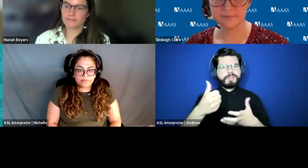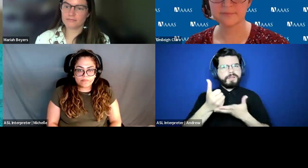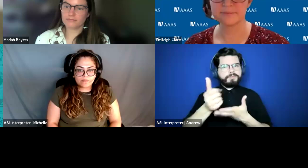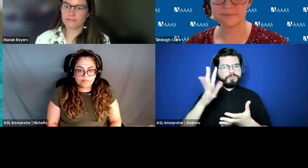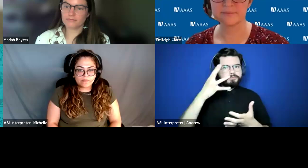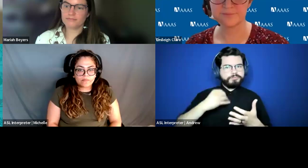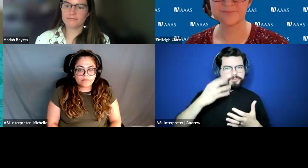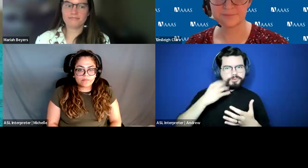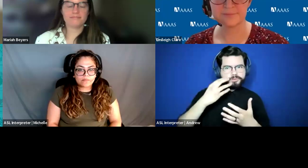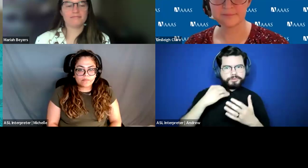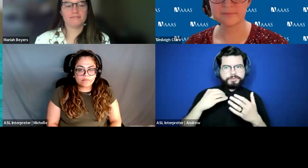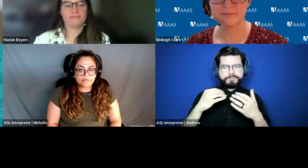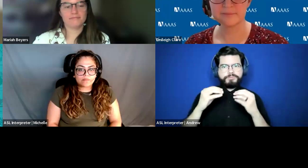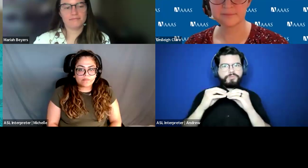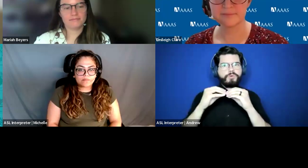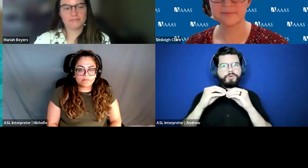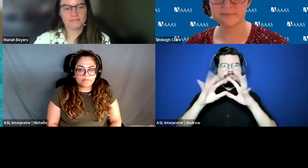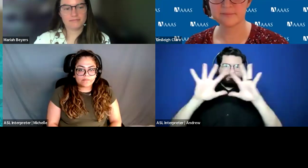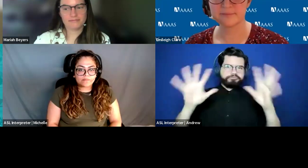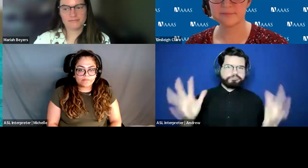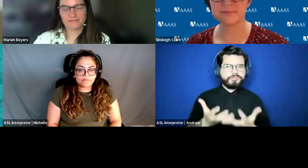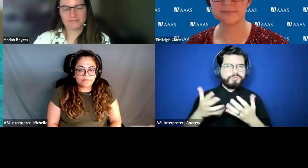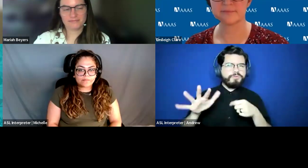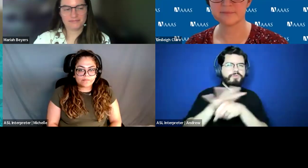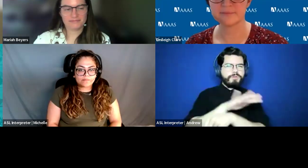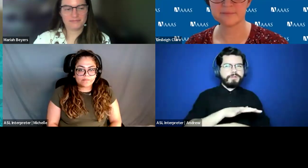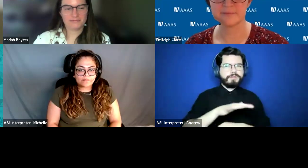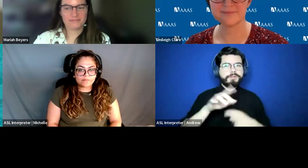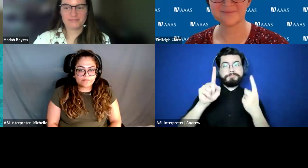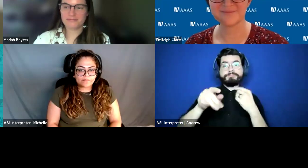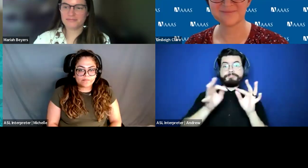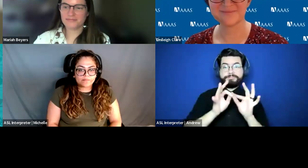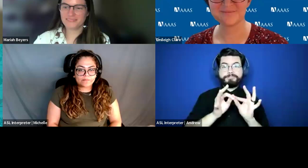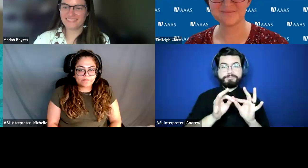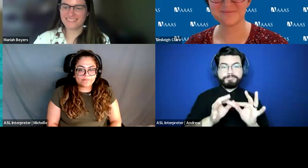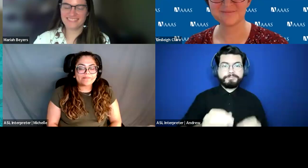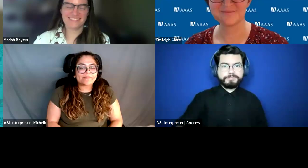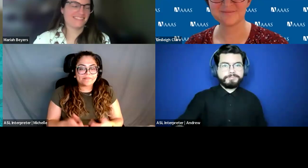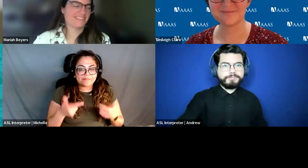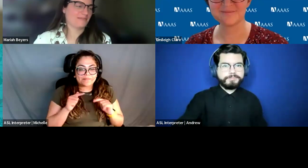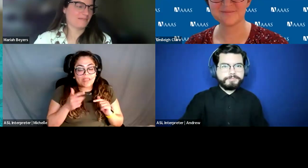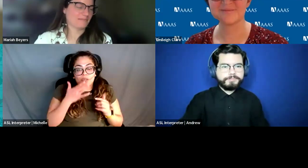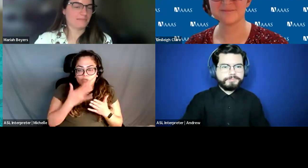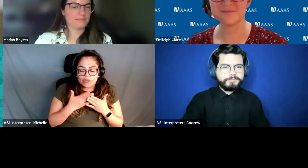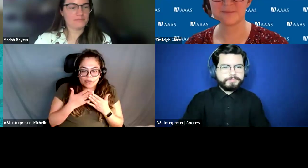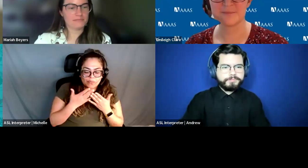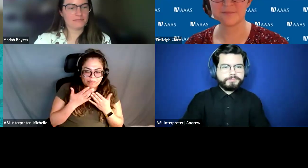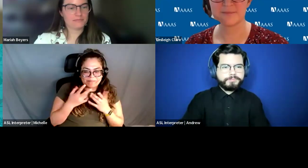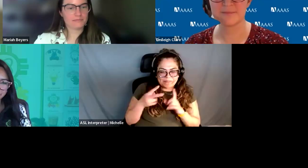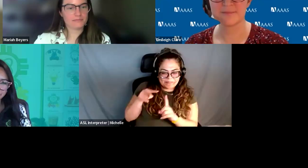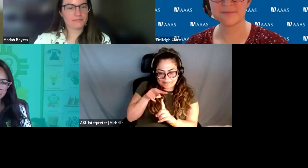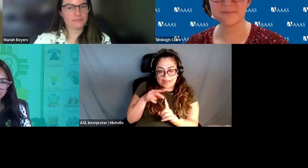experience, hopefully. Thank you for passing along that advice that you received. I think that that's a great way to think about it beyond just